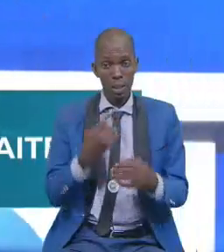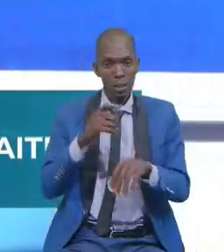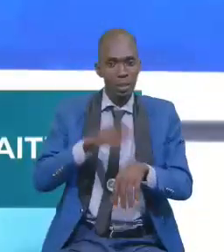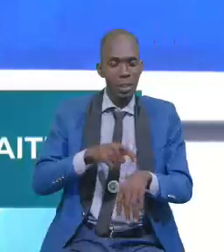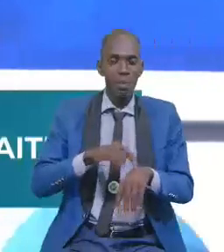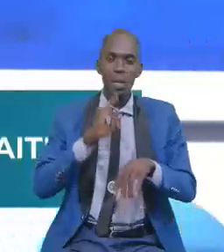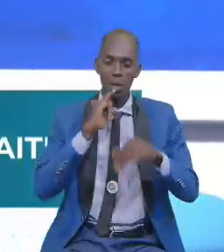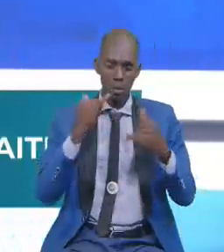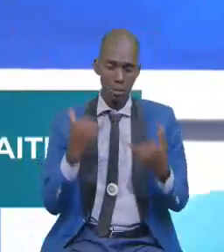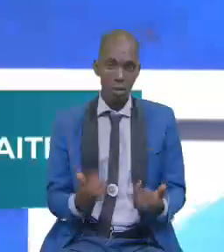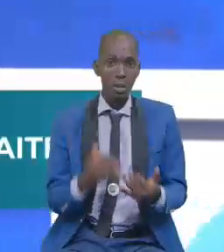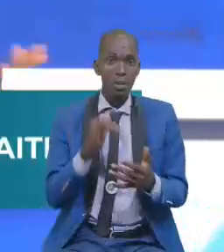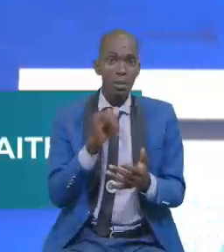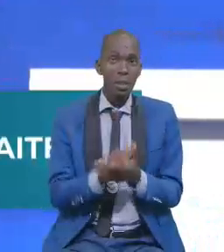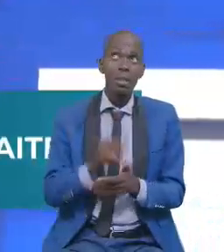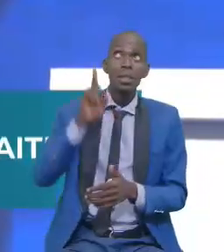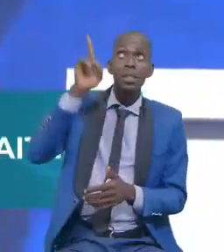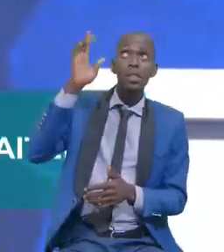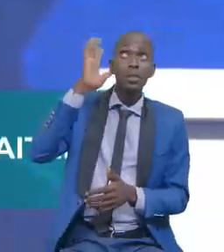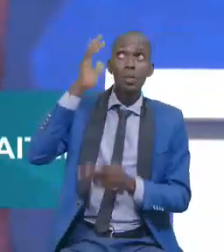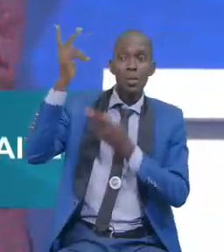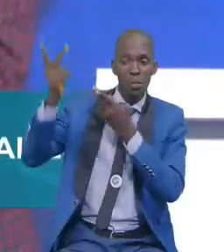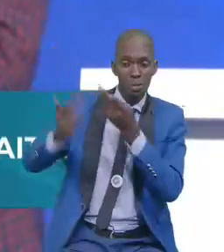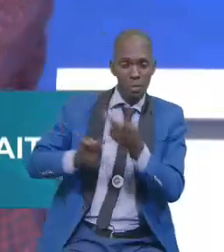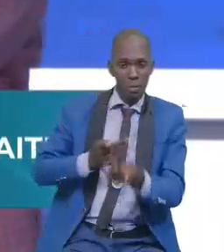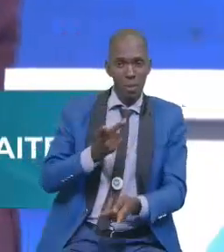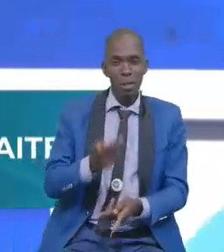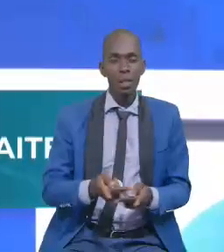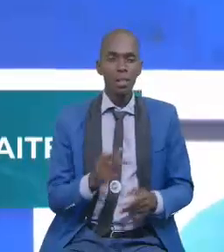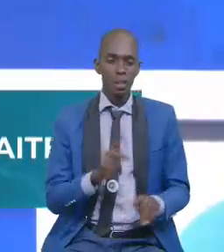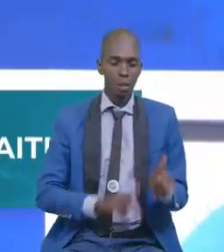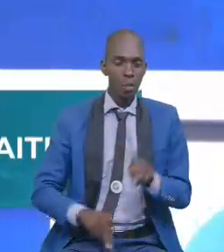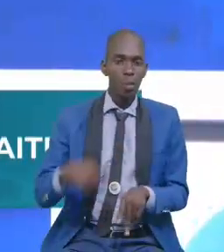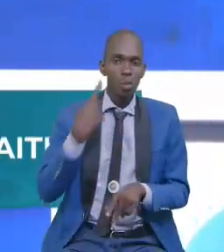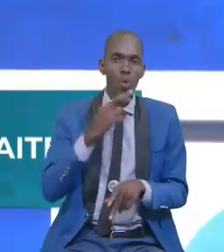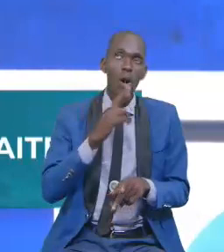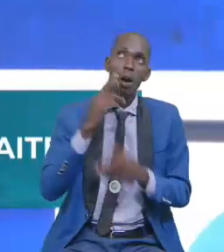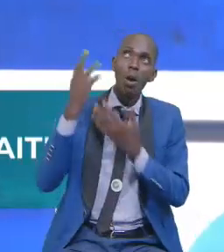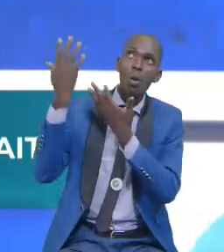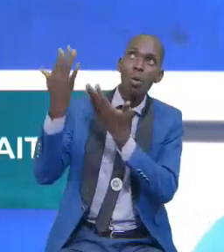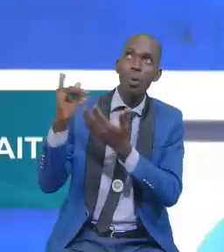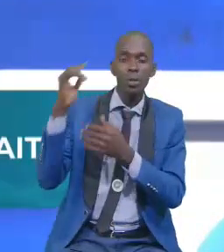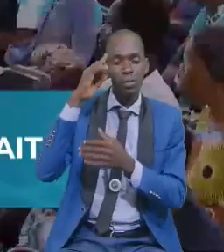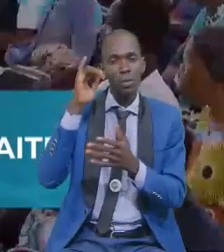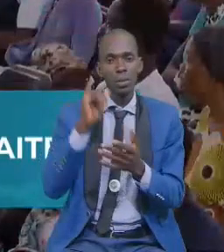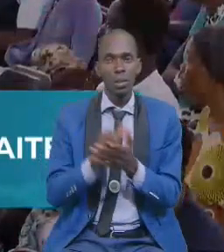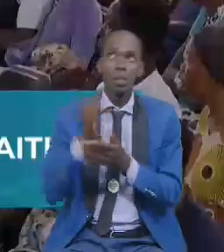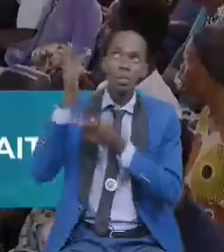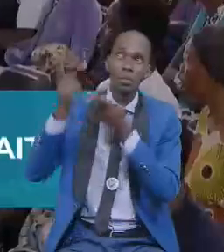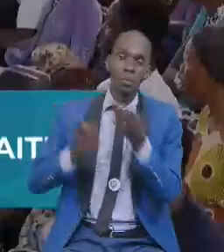come that he will visit the people who are waiting for that visitation.